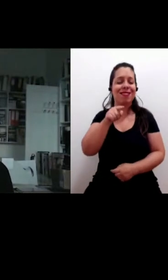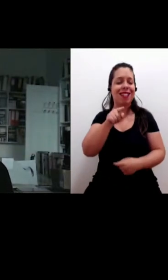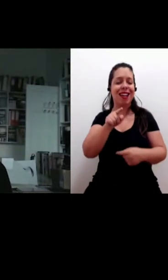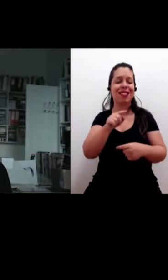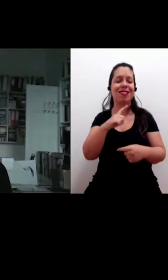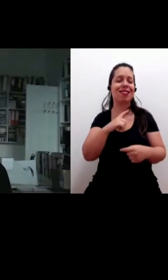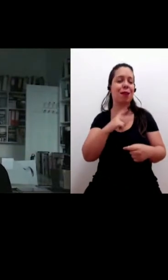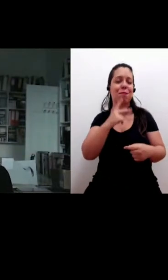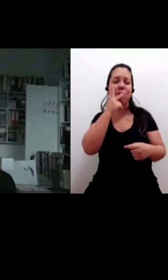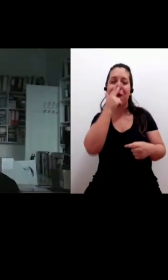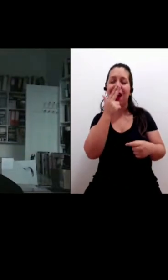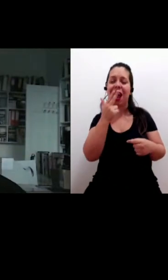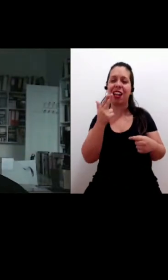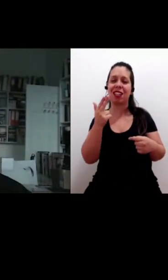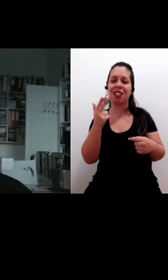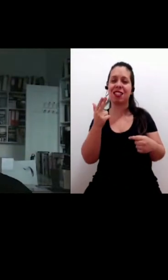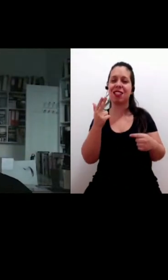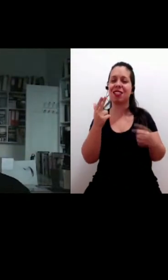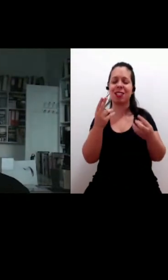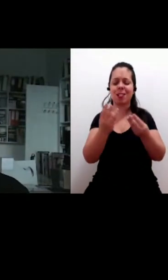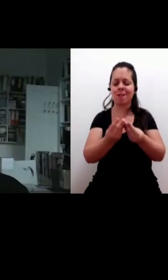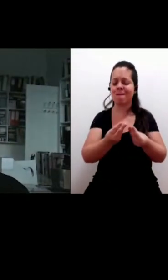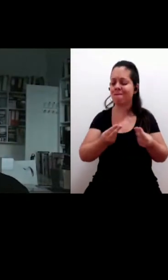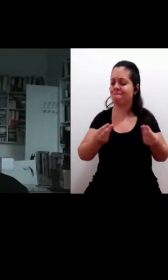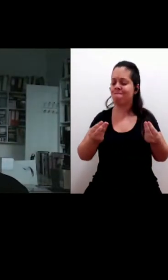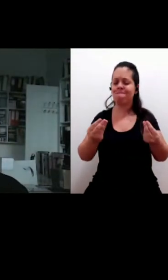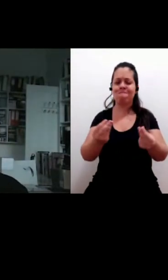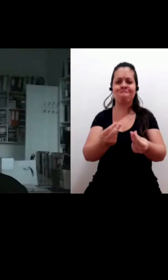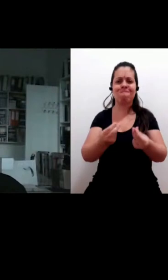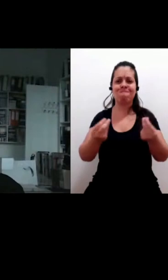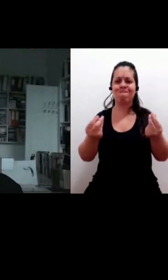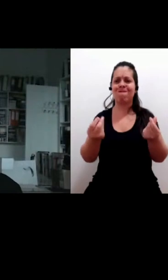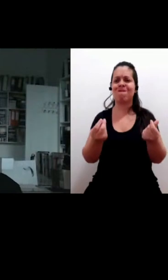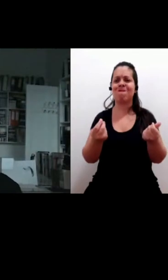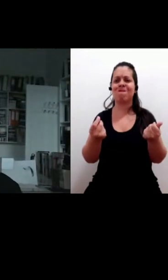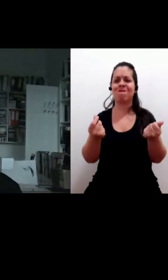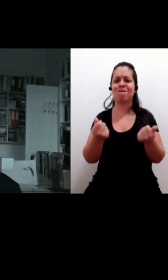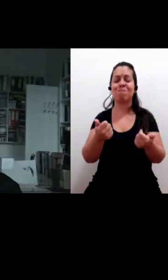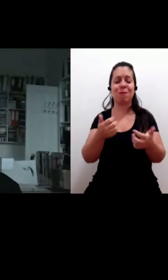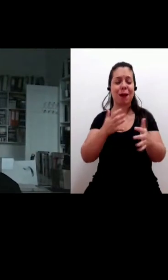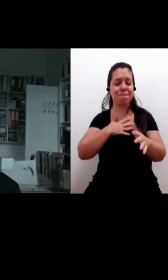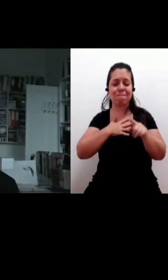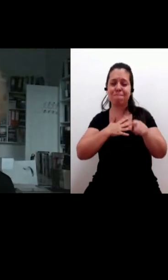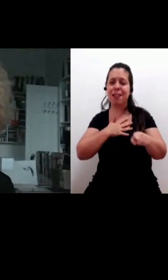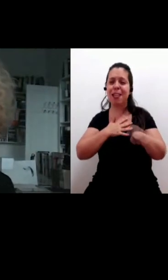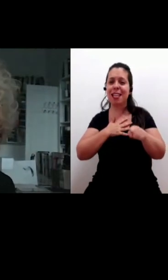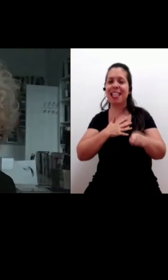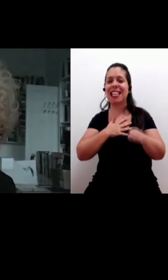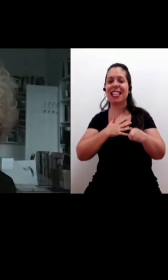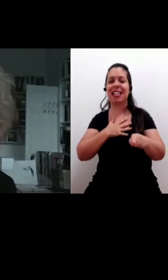of Gleyber Rocha, I think was for me really important.